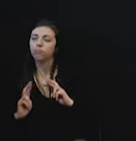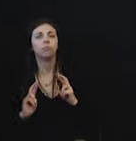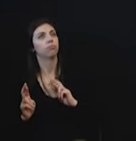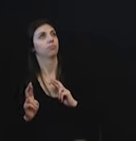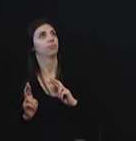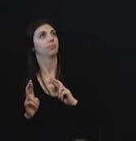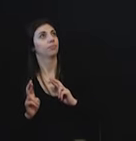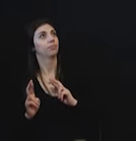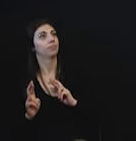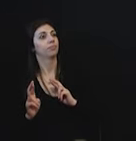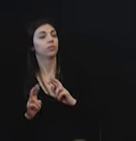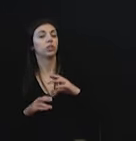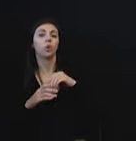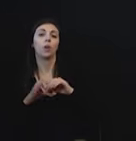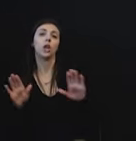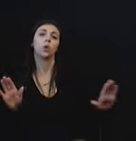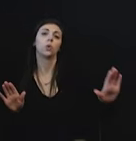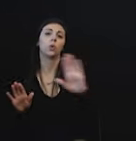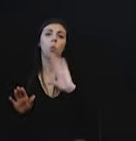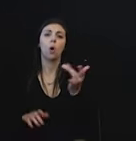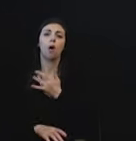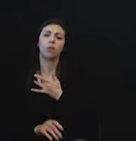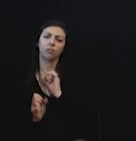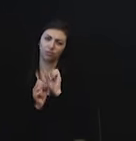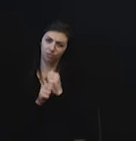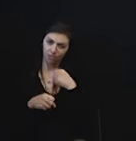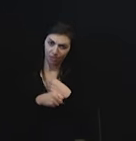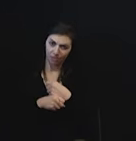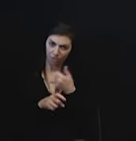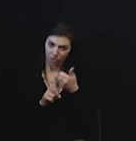And so in your own hearts right now, would you make yourself available?